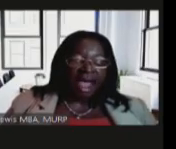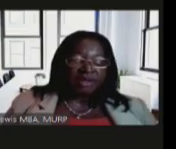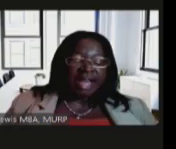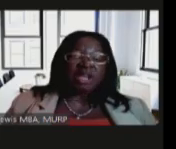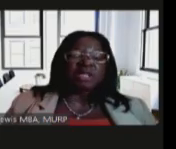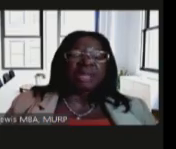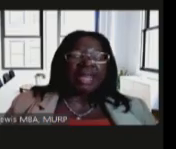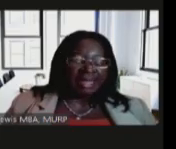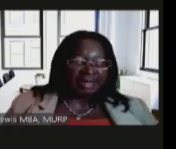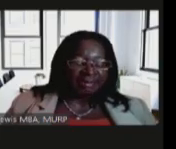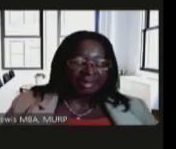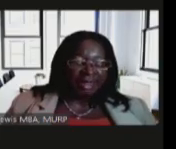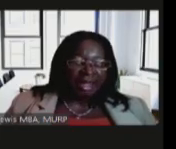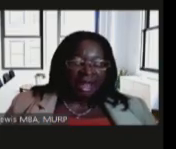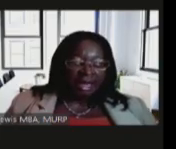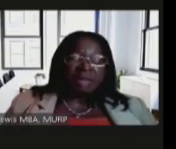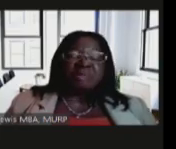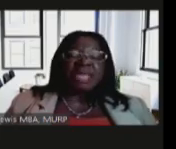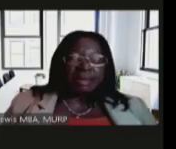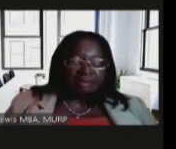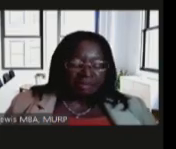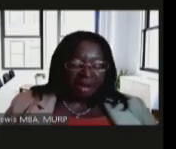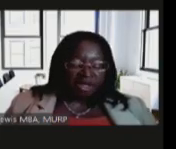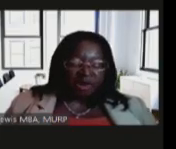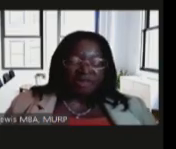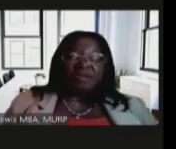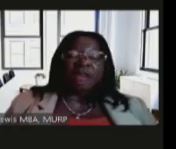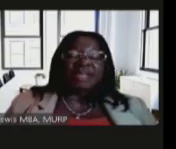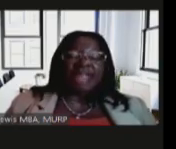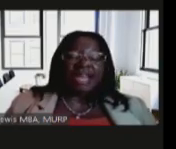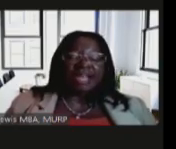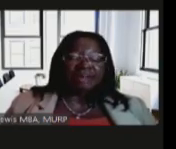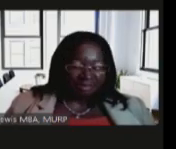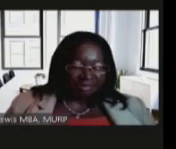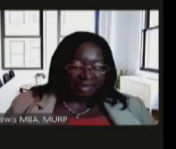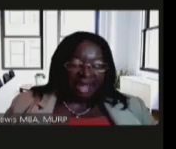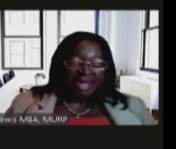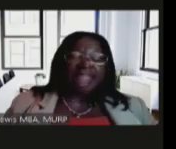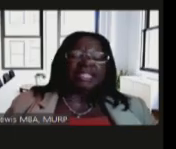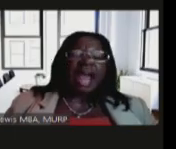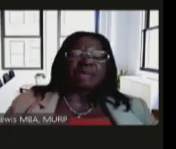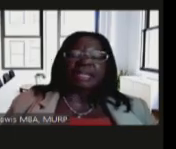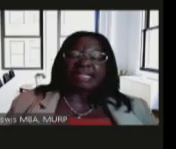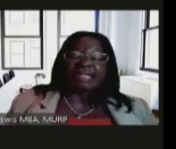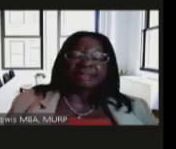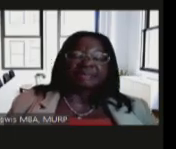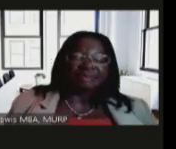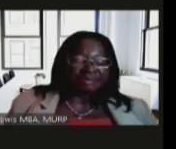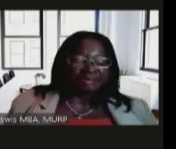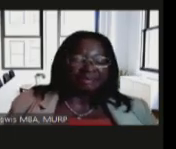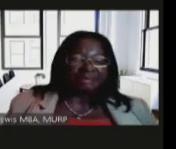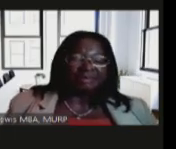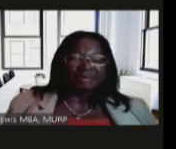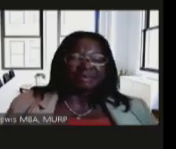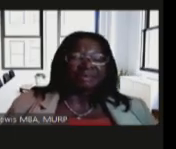of the Housing Action Plan. Let me begin by sharing the following data. Next slide, please.